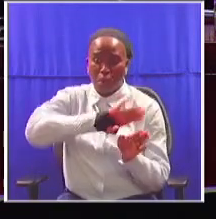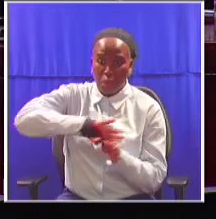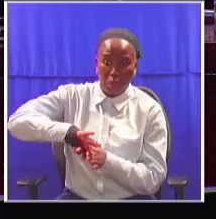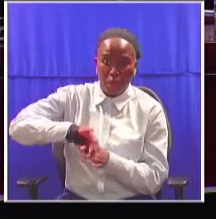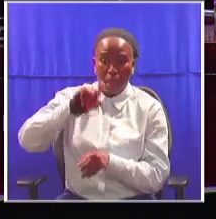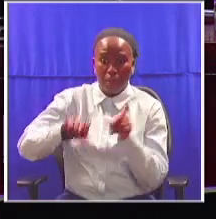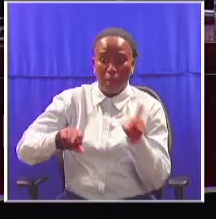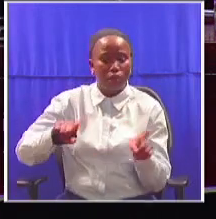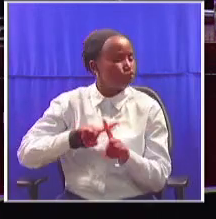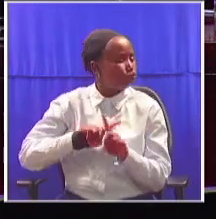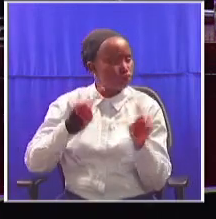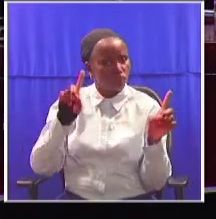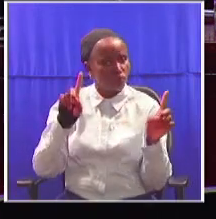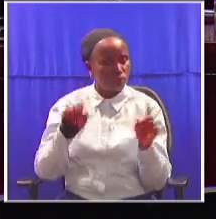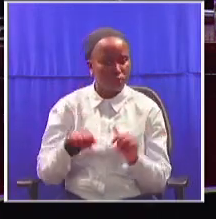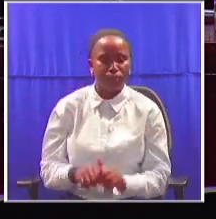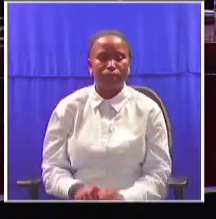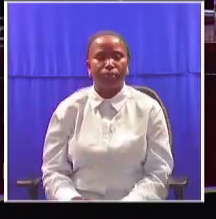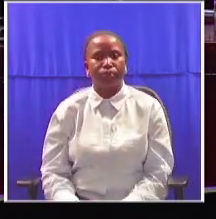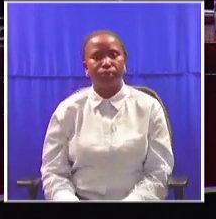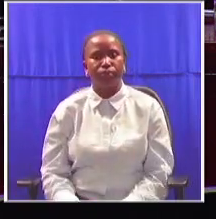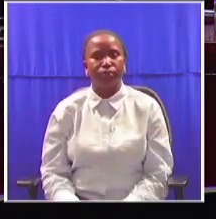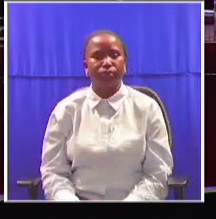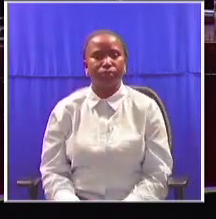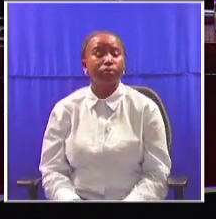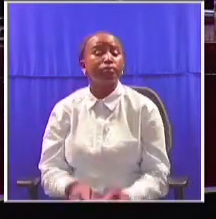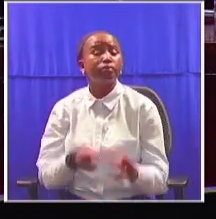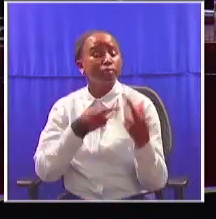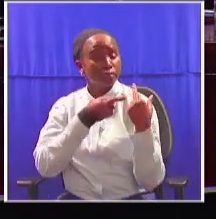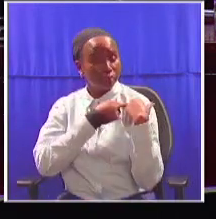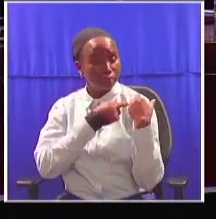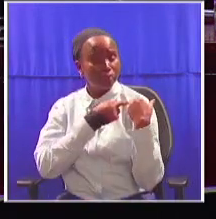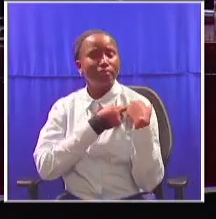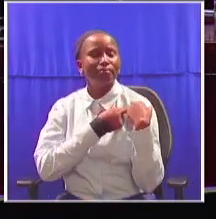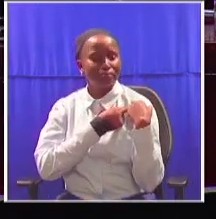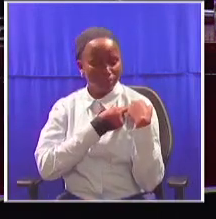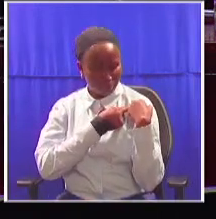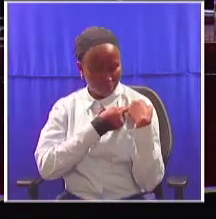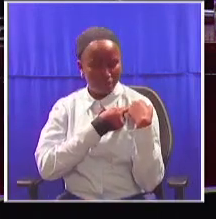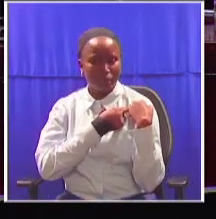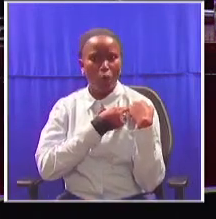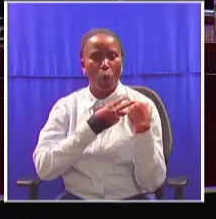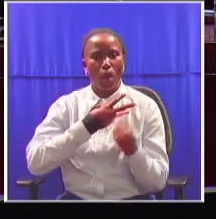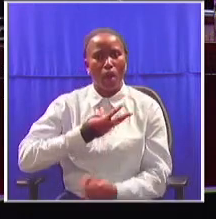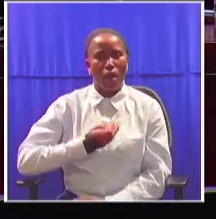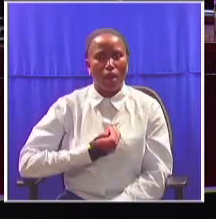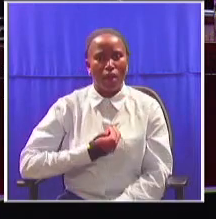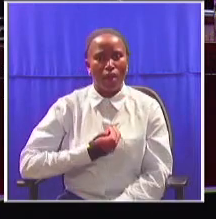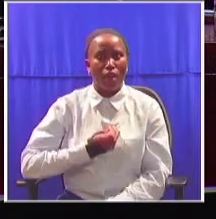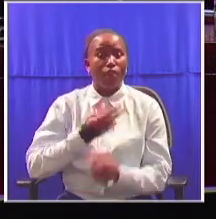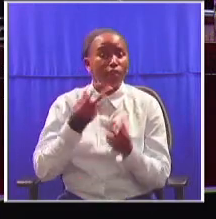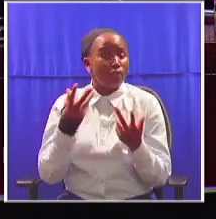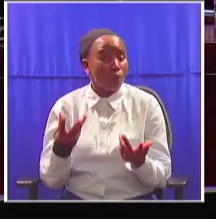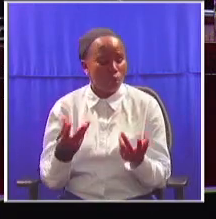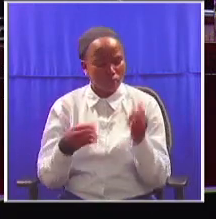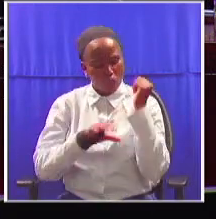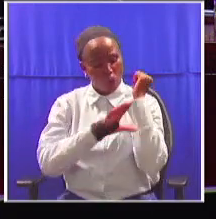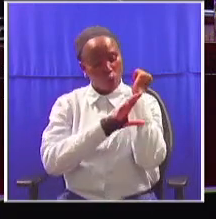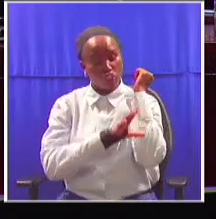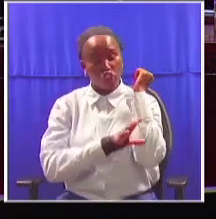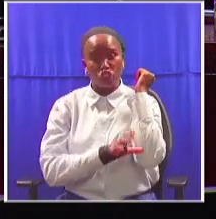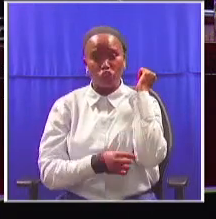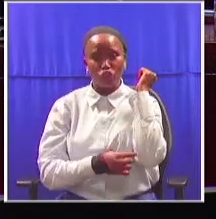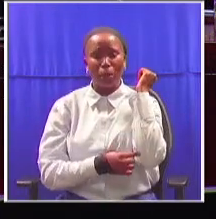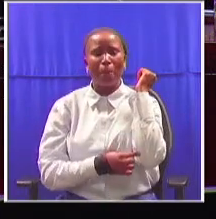Above all, we all have a shared responsibility to uphold the Constitution,